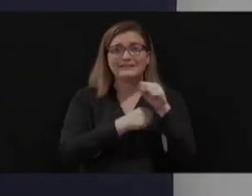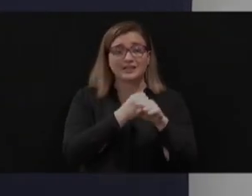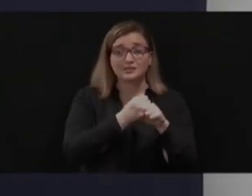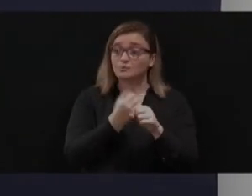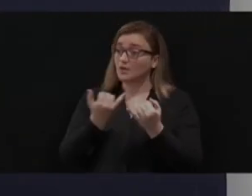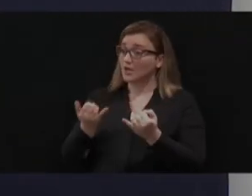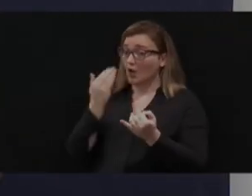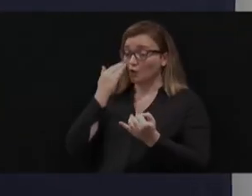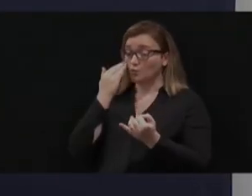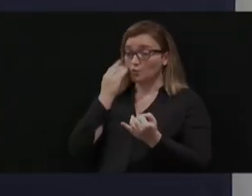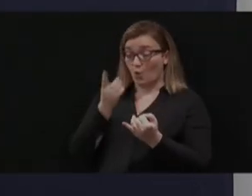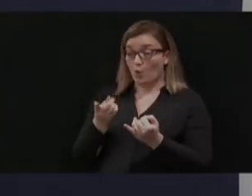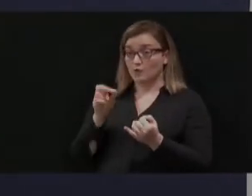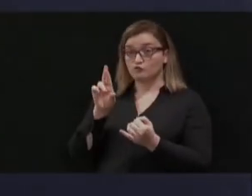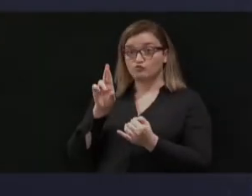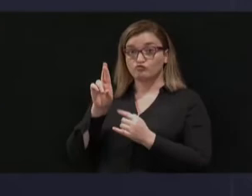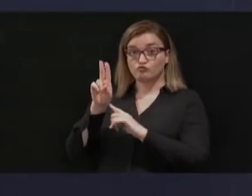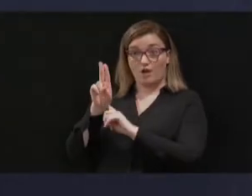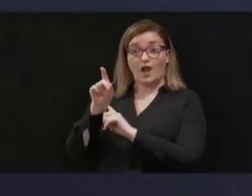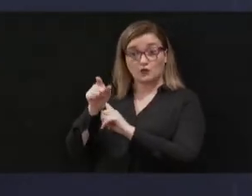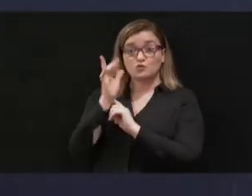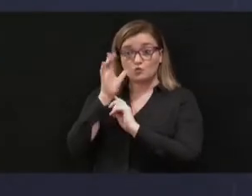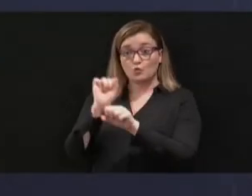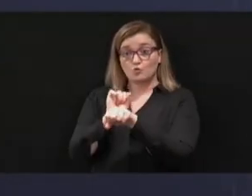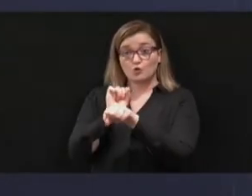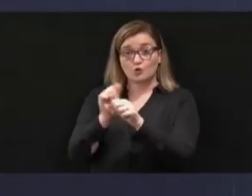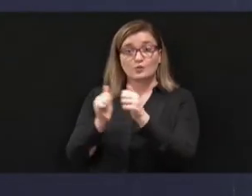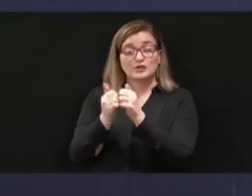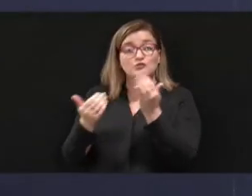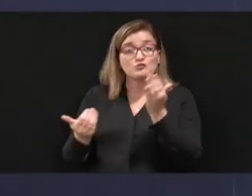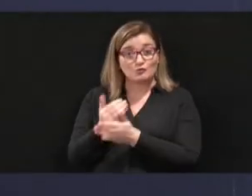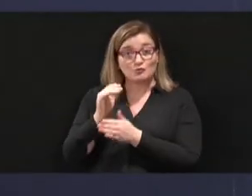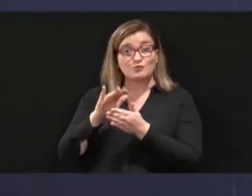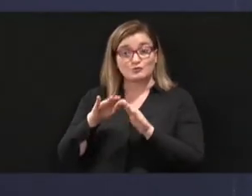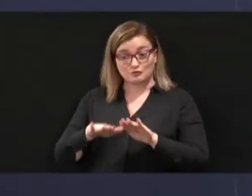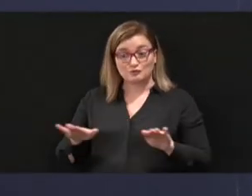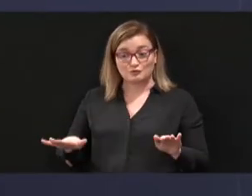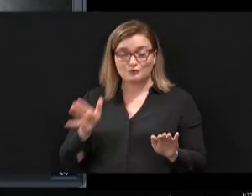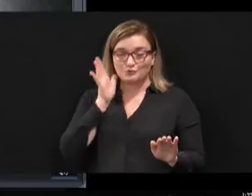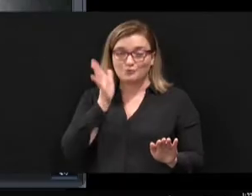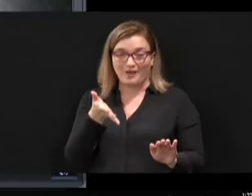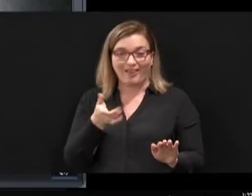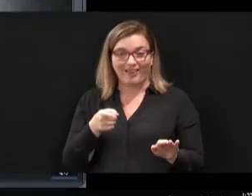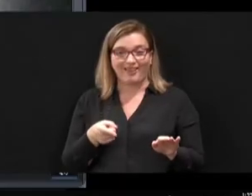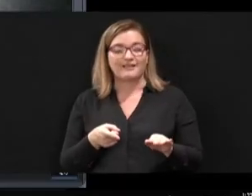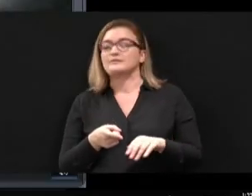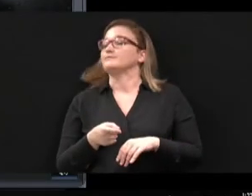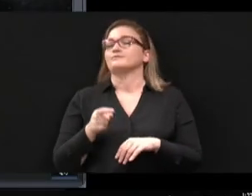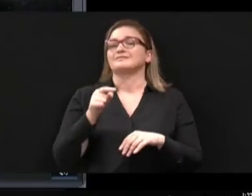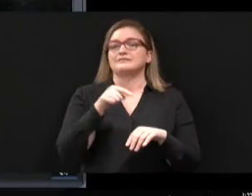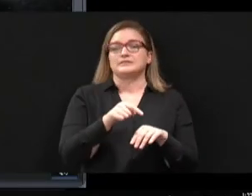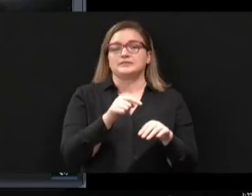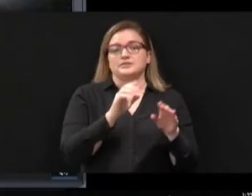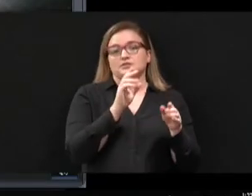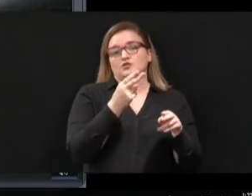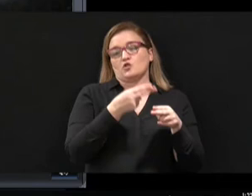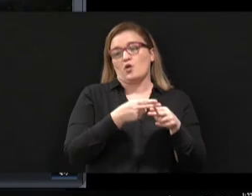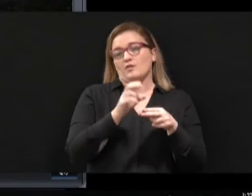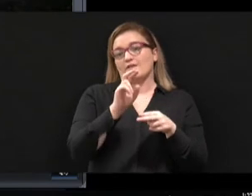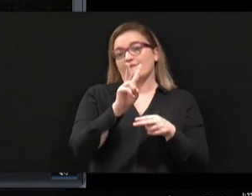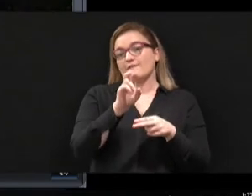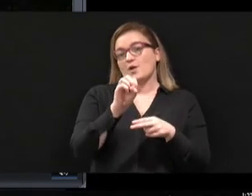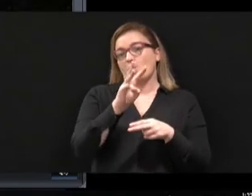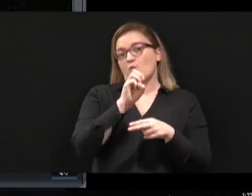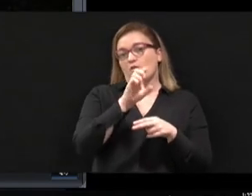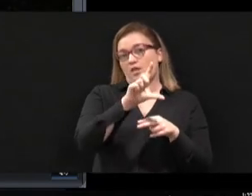you'll be working with new kids. Okay, we also have a card in here called vowel and consonant, and it's really